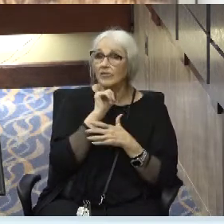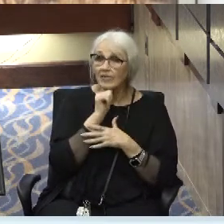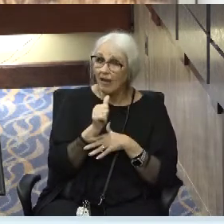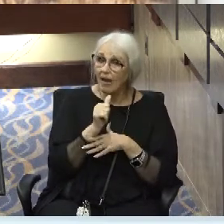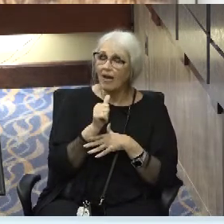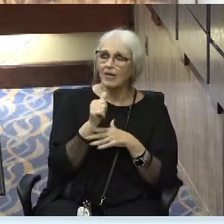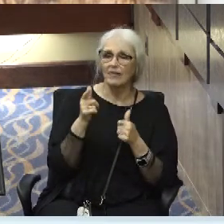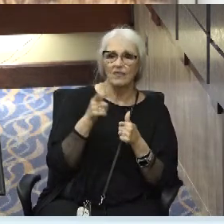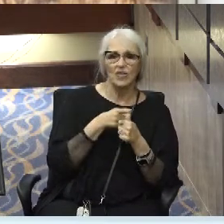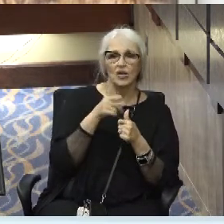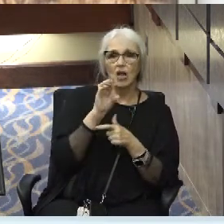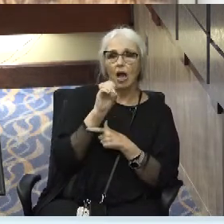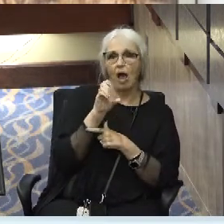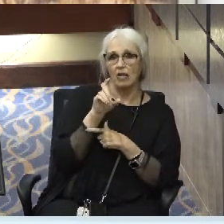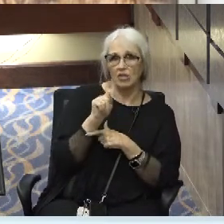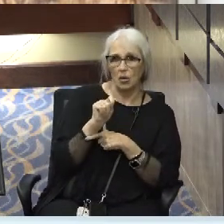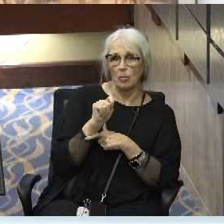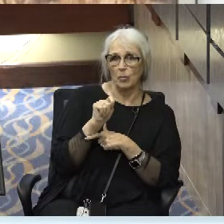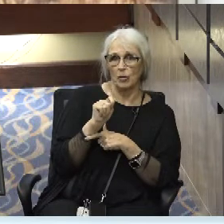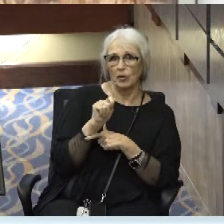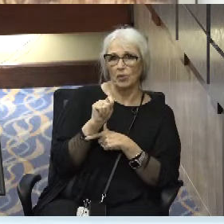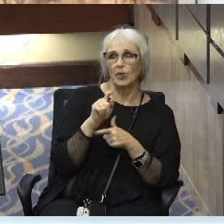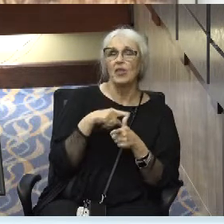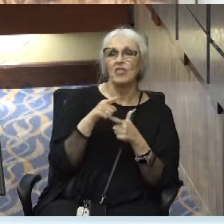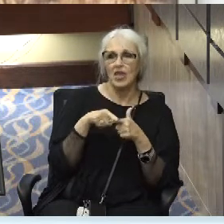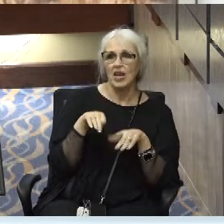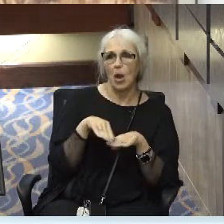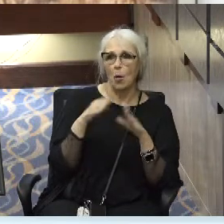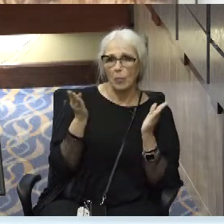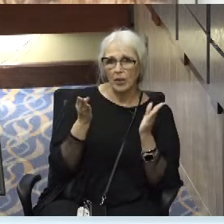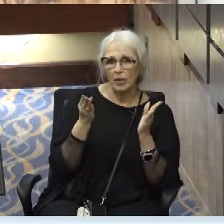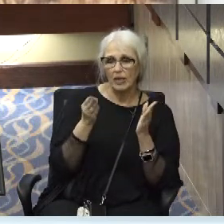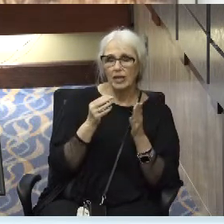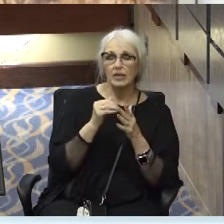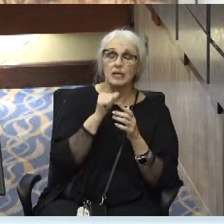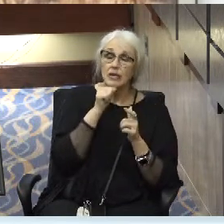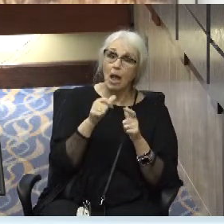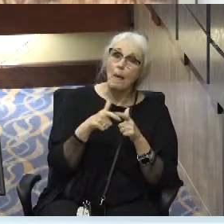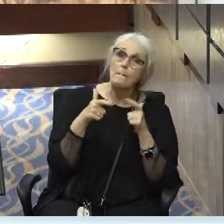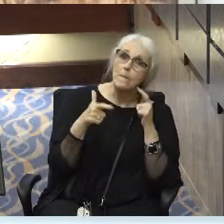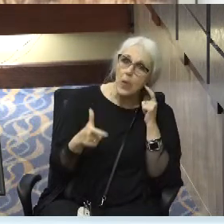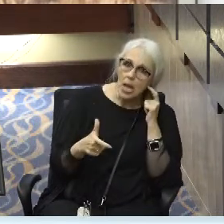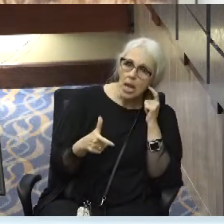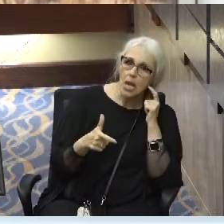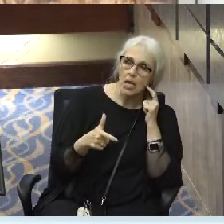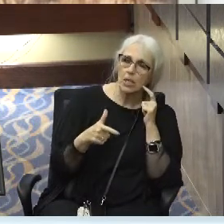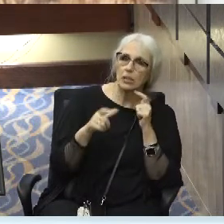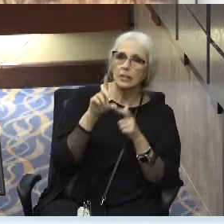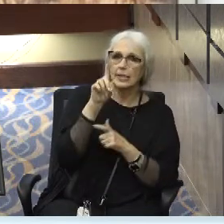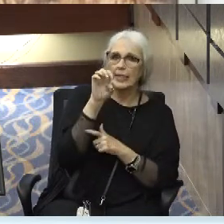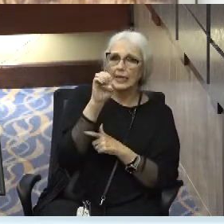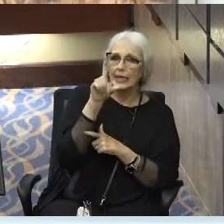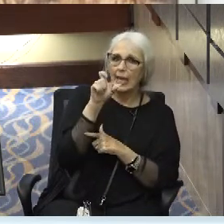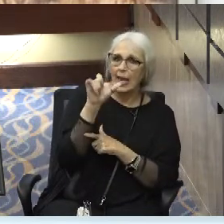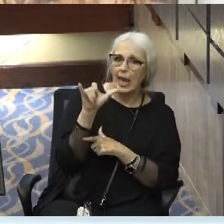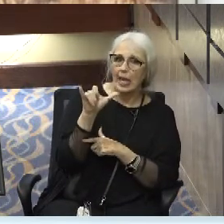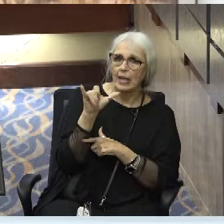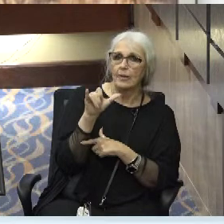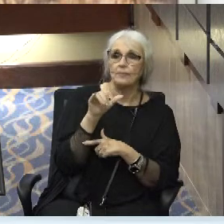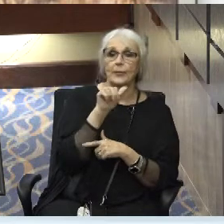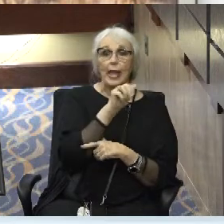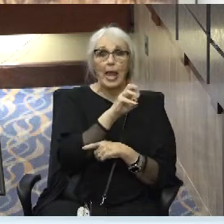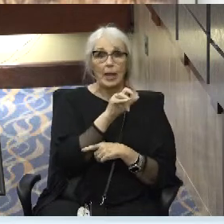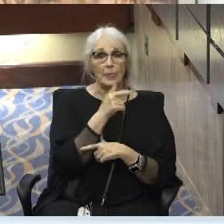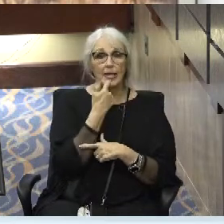of October, then it'll be open, so it shouldn't be a big delay. You know, as Amy